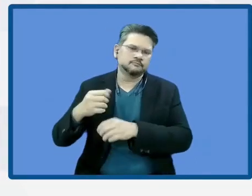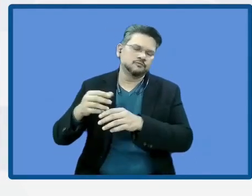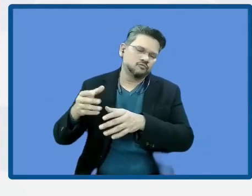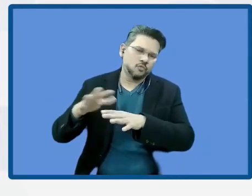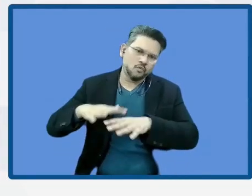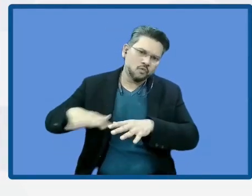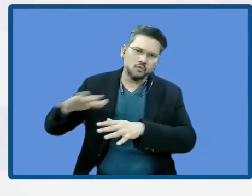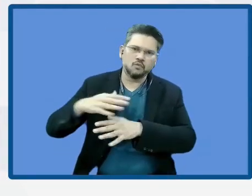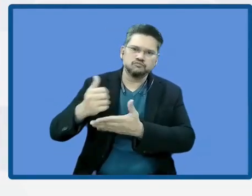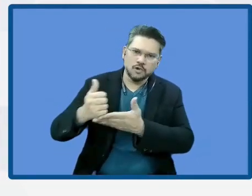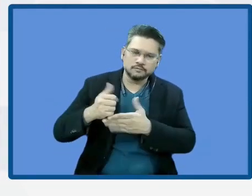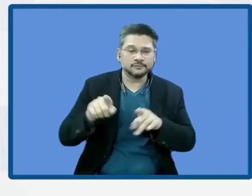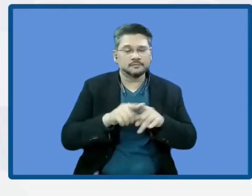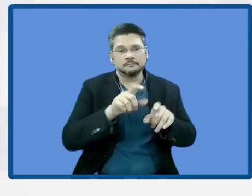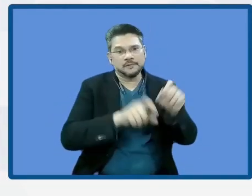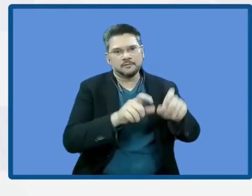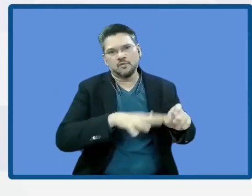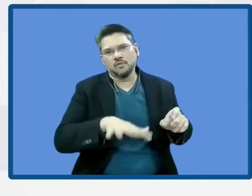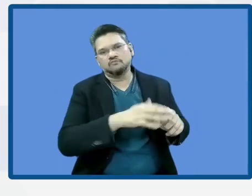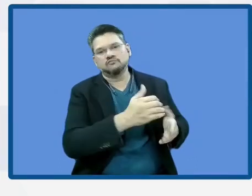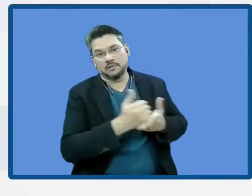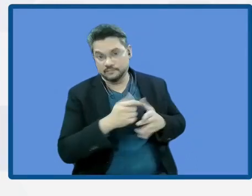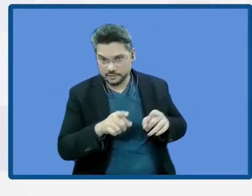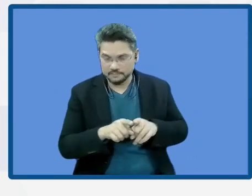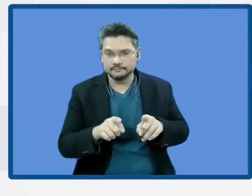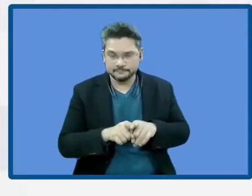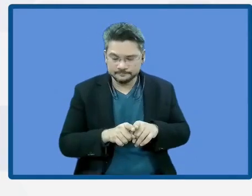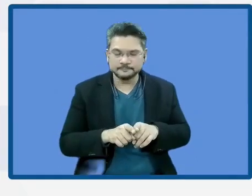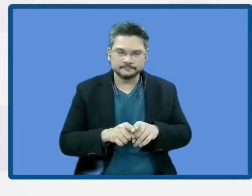flow from the institutional